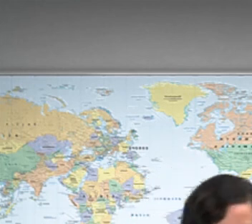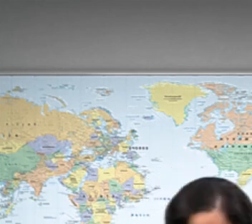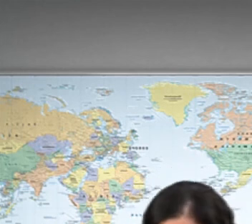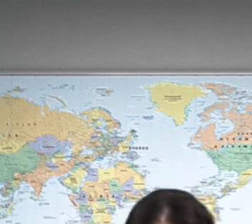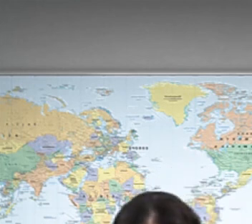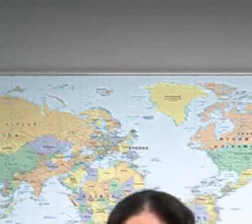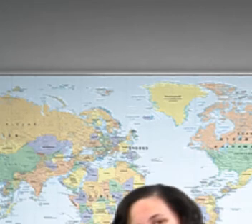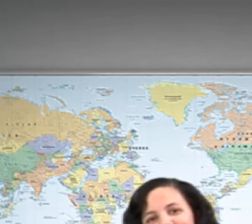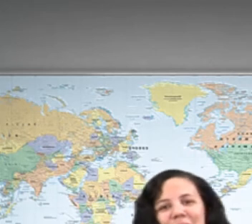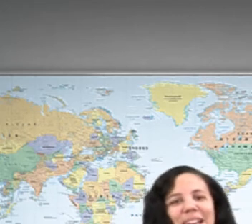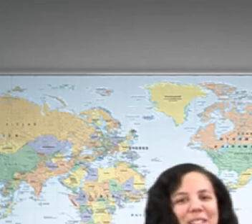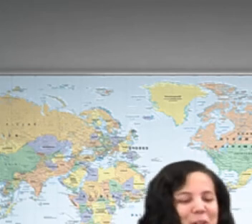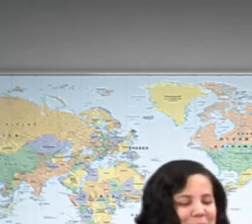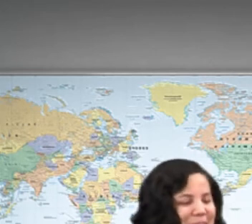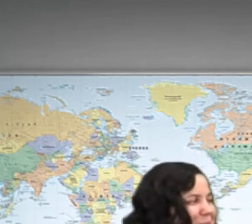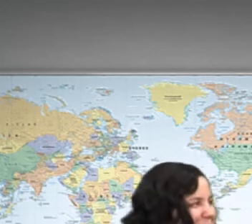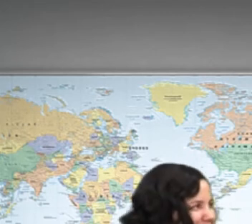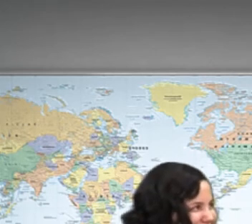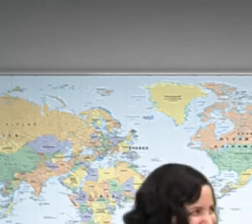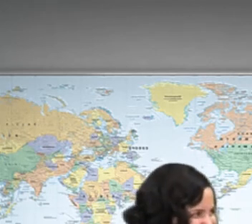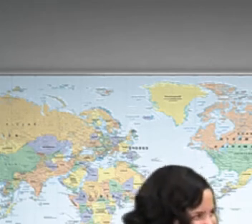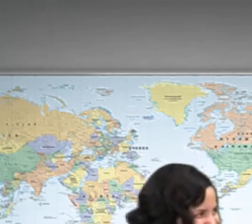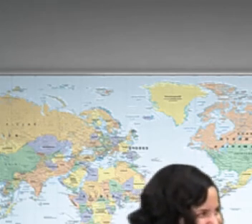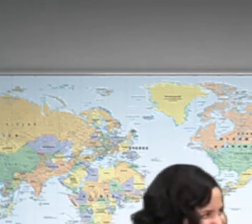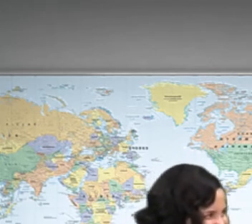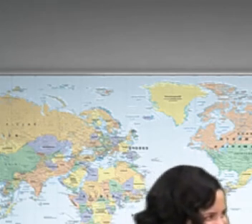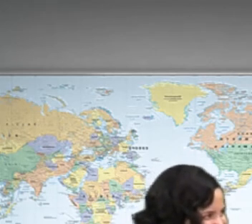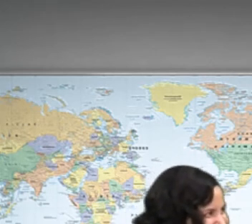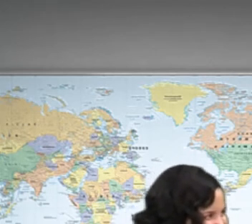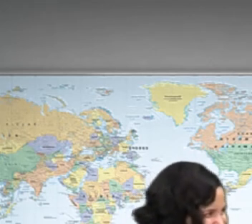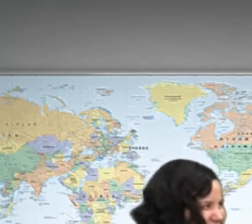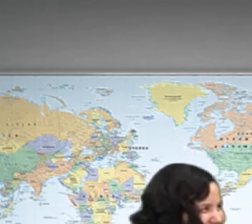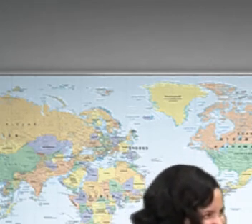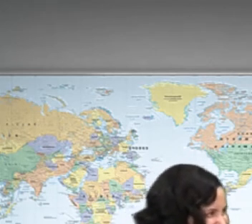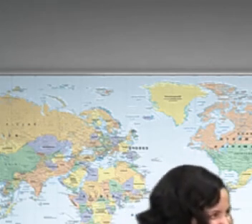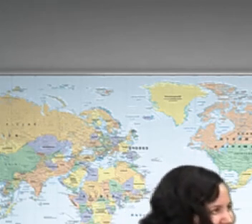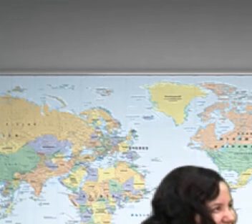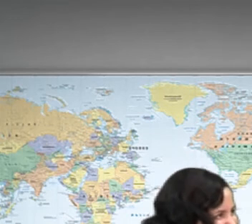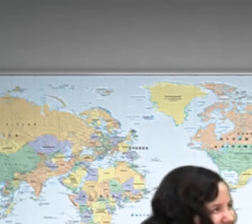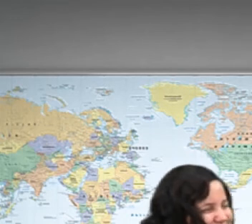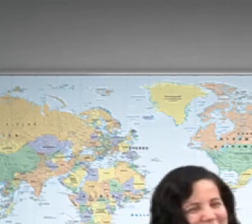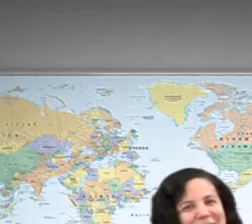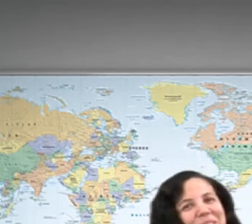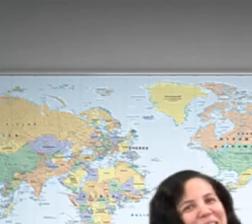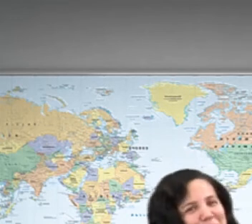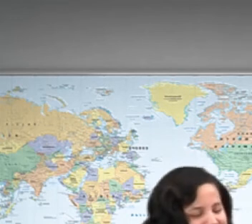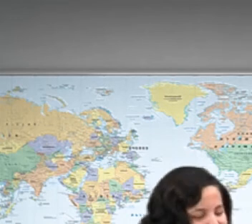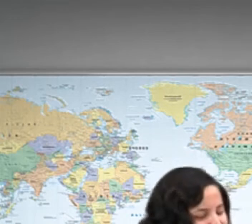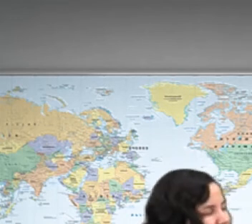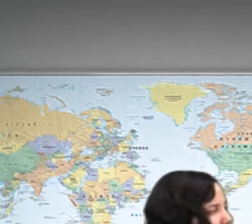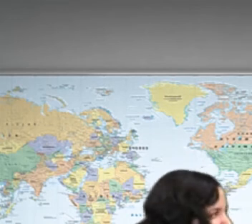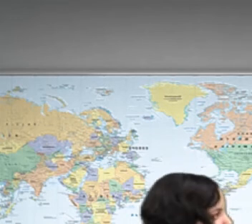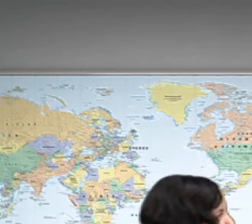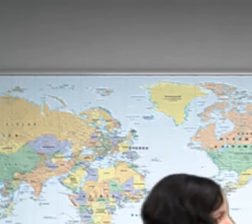hands. Awesome. So ma'am, how are you today? I'm perfect, a bit nervous, but yeah. All right, awesome. So just